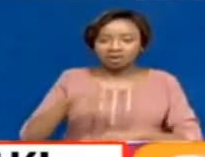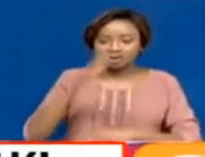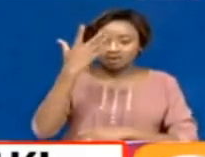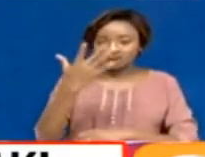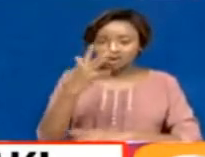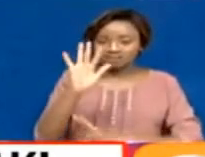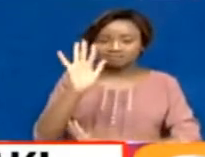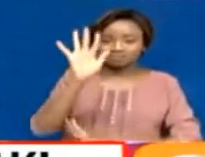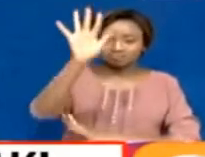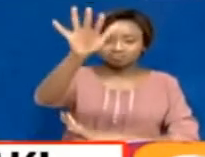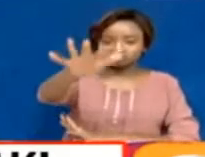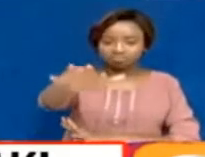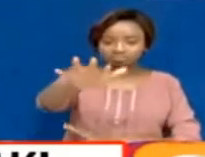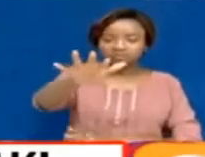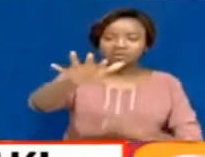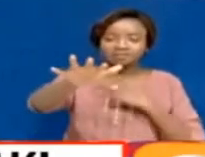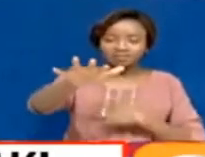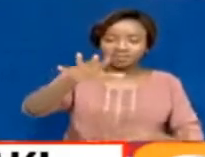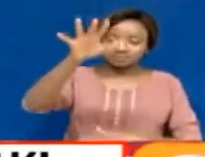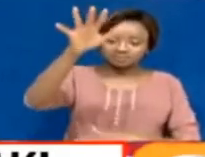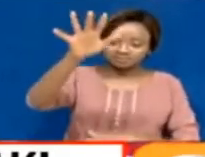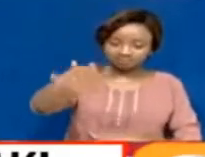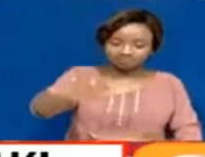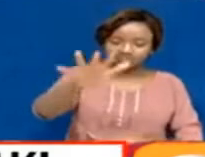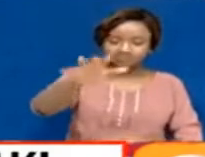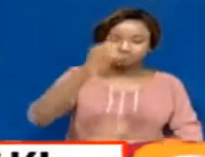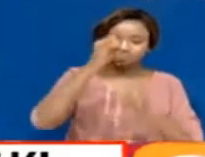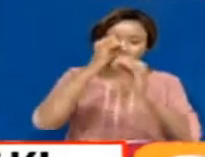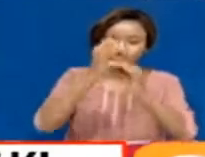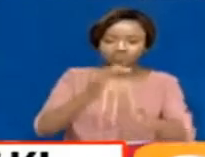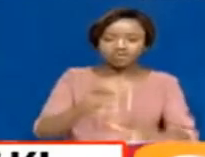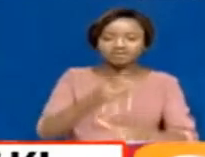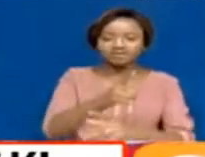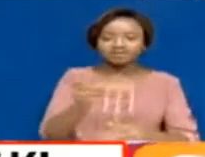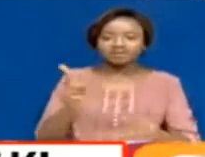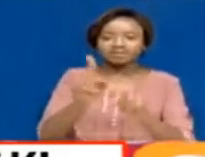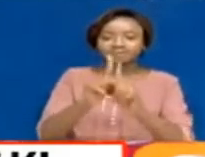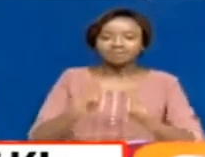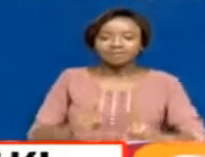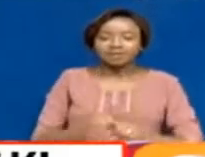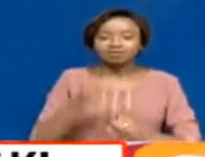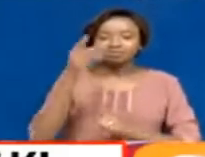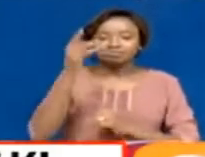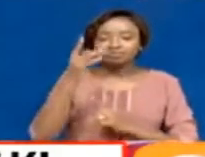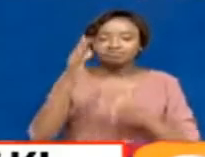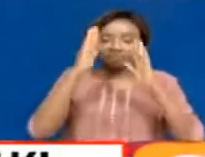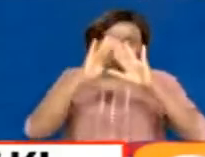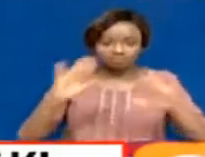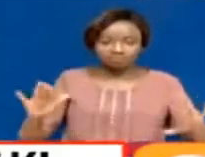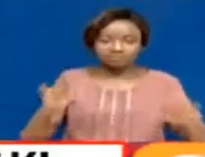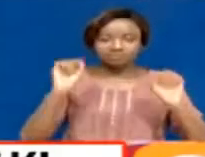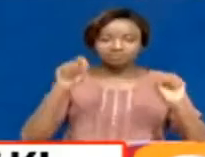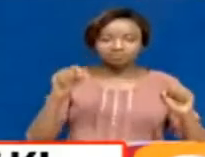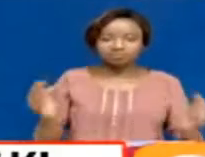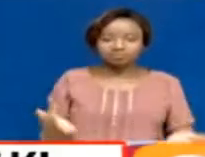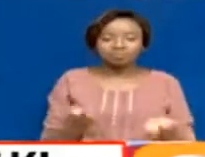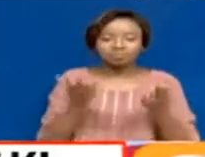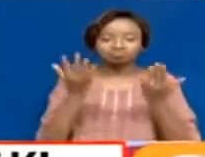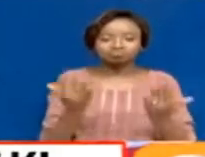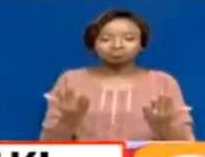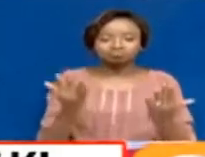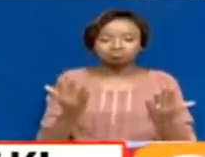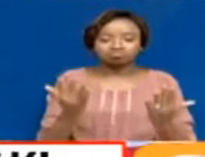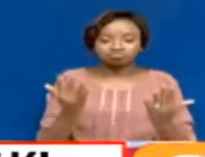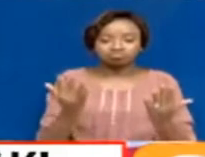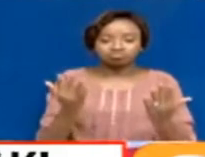hand, please extend your hands. For brother Muslims, we can hold the gesture of prayer as you normally